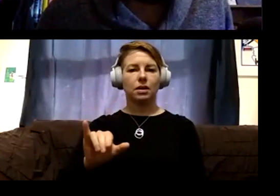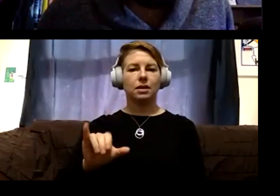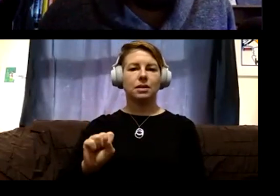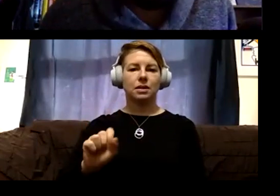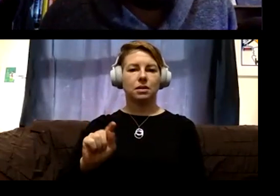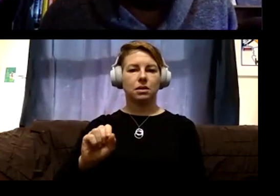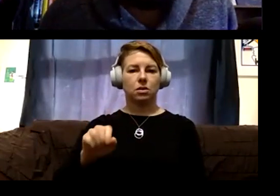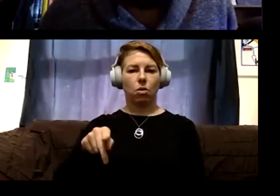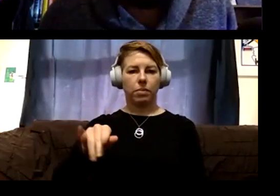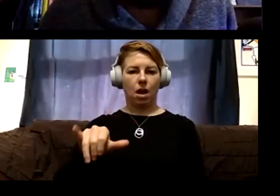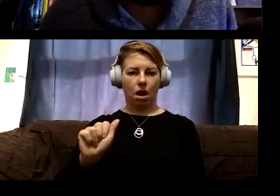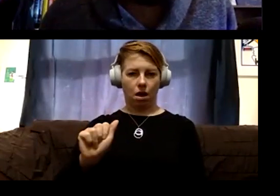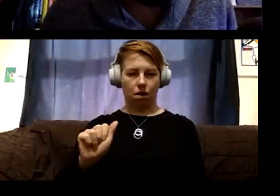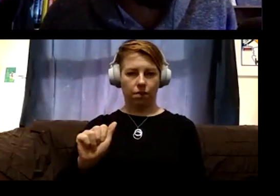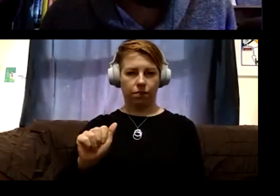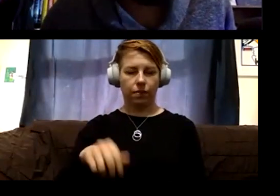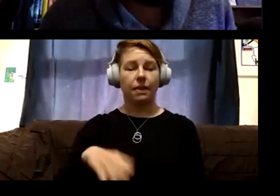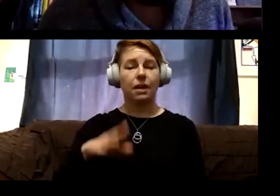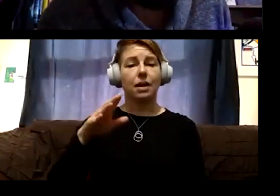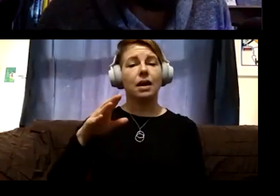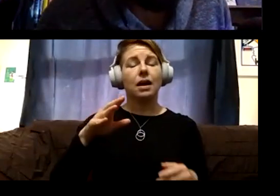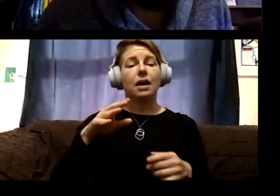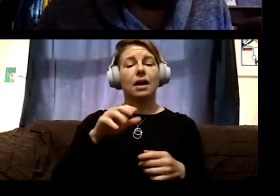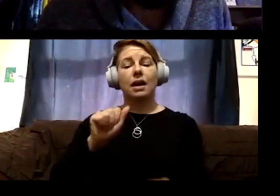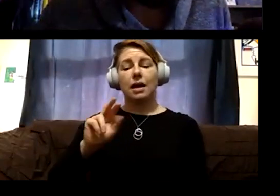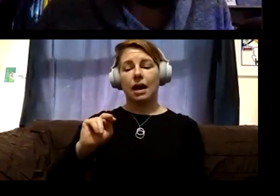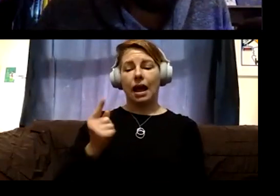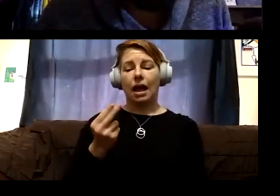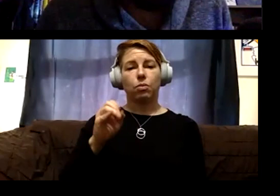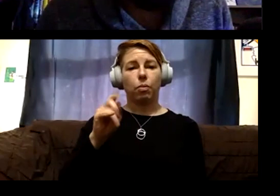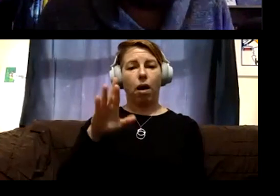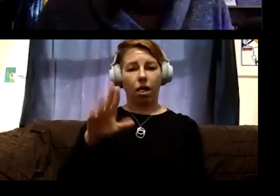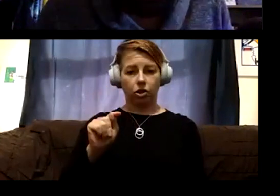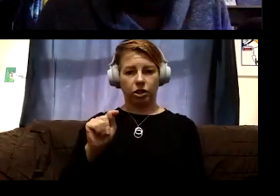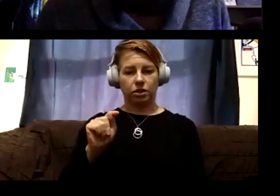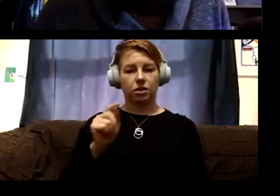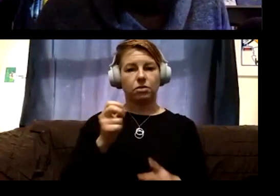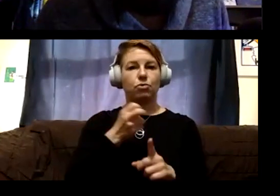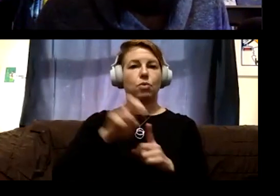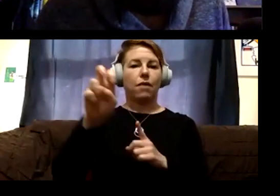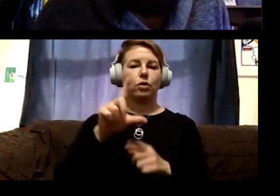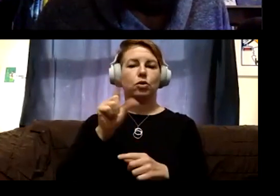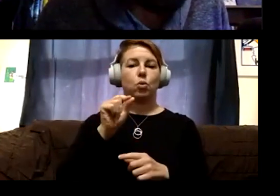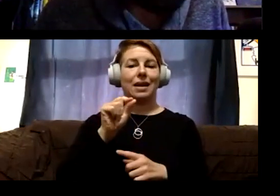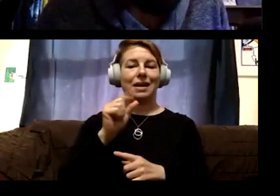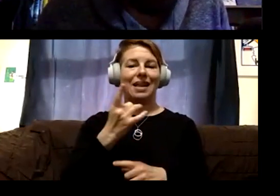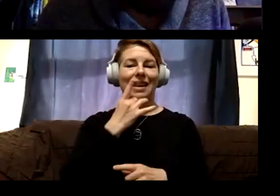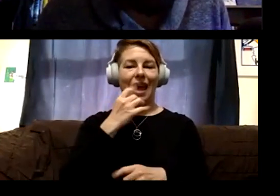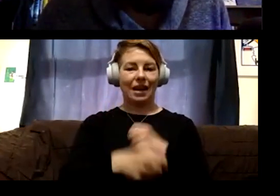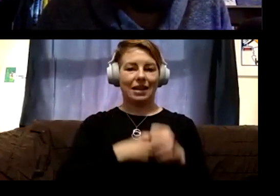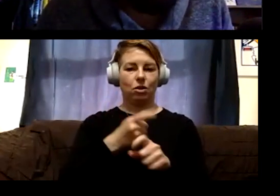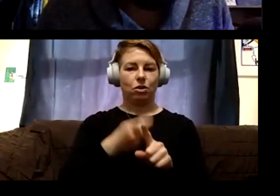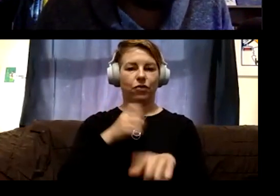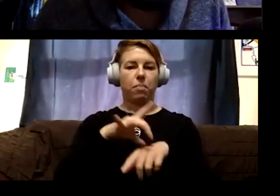An anthropologist travels 20 light years from Earth to arrive at a place called St. Anne. It's a colony